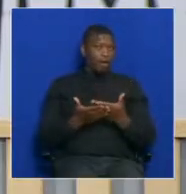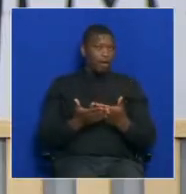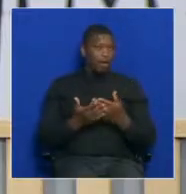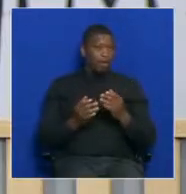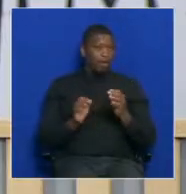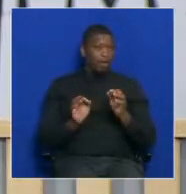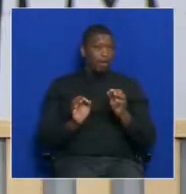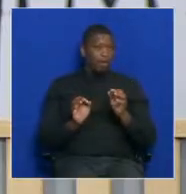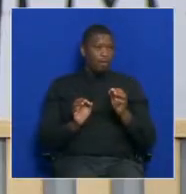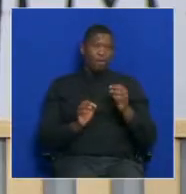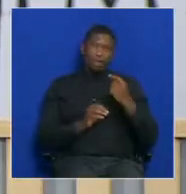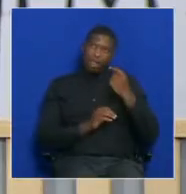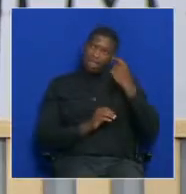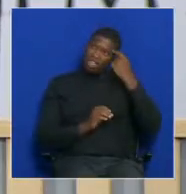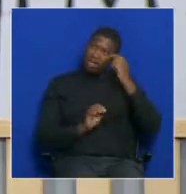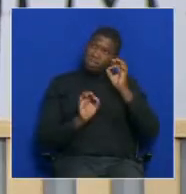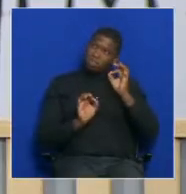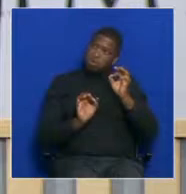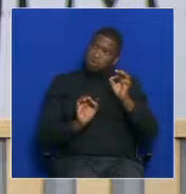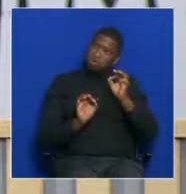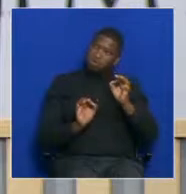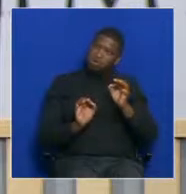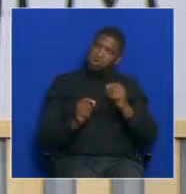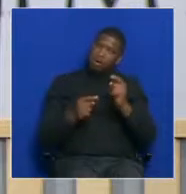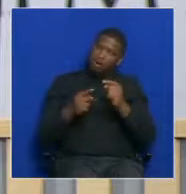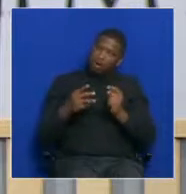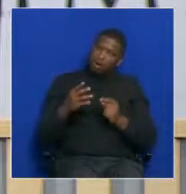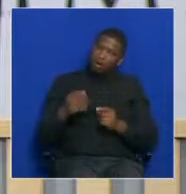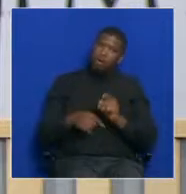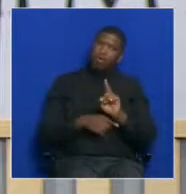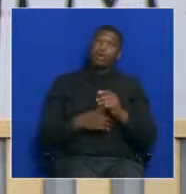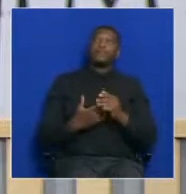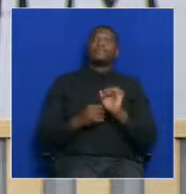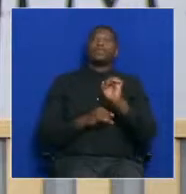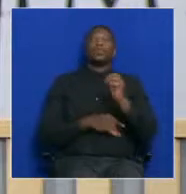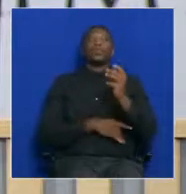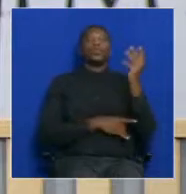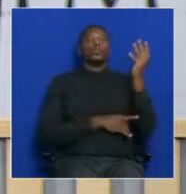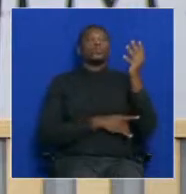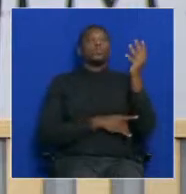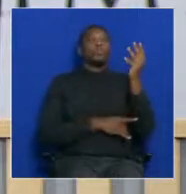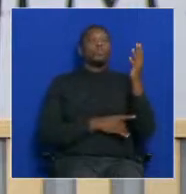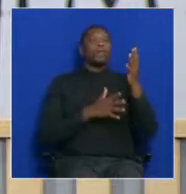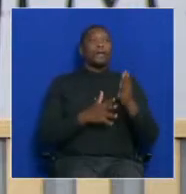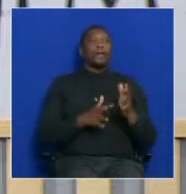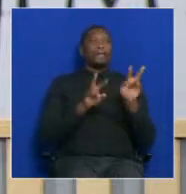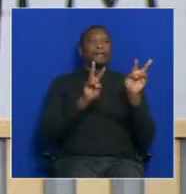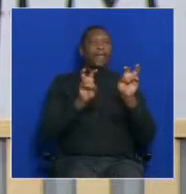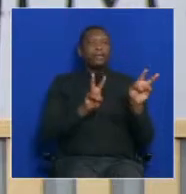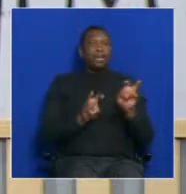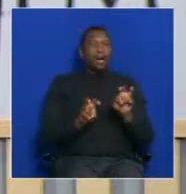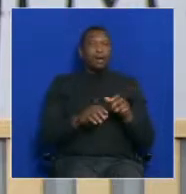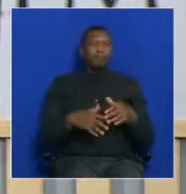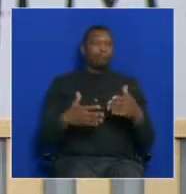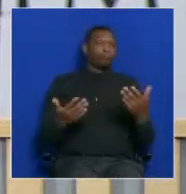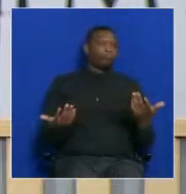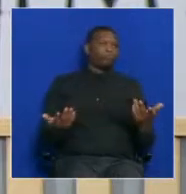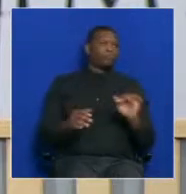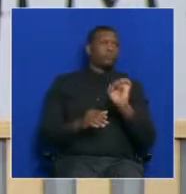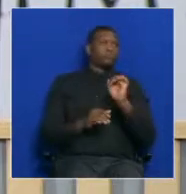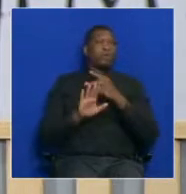think of right away is like your speaker matter, your Project